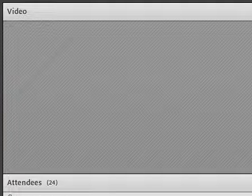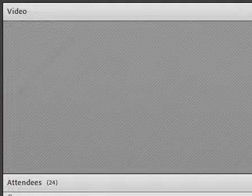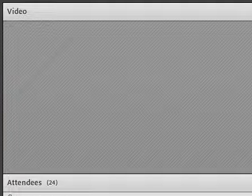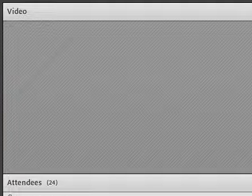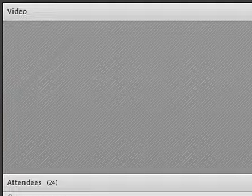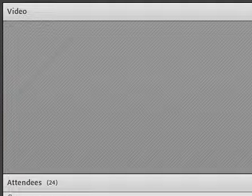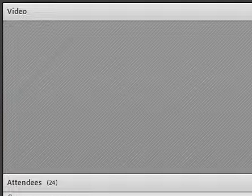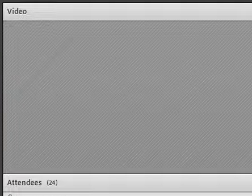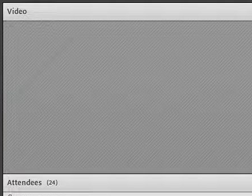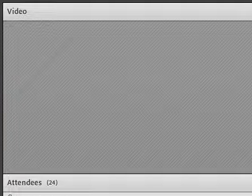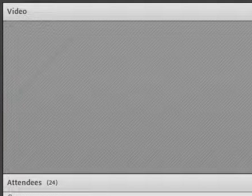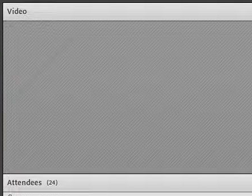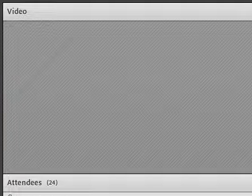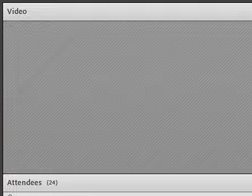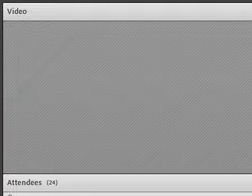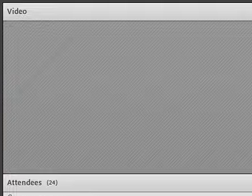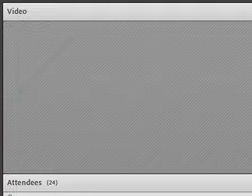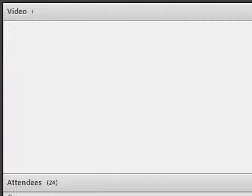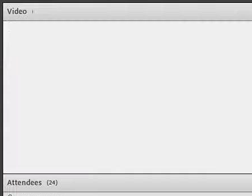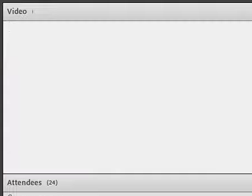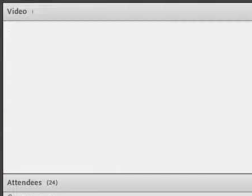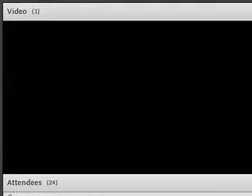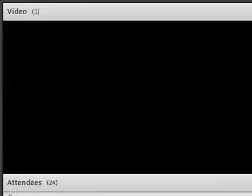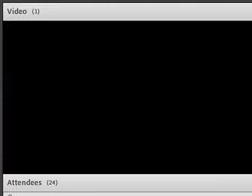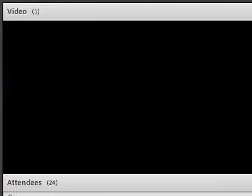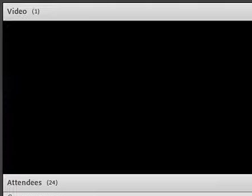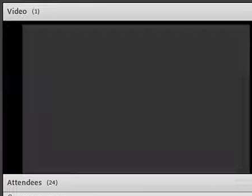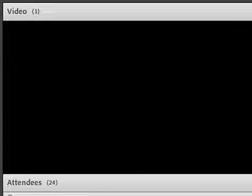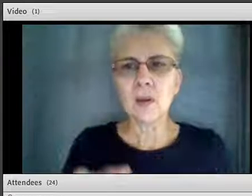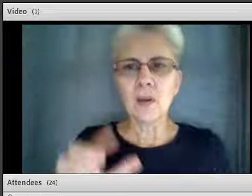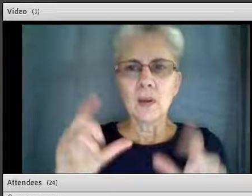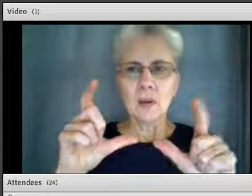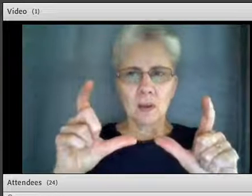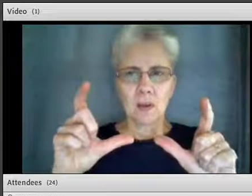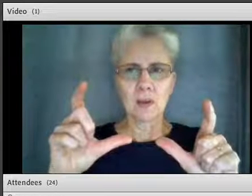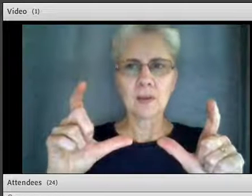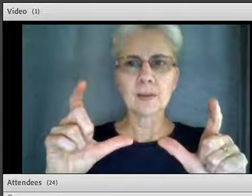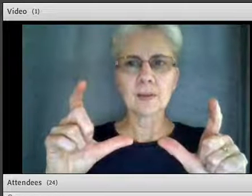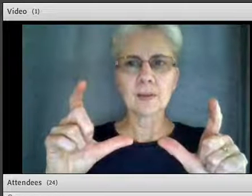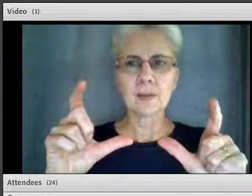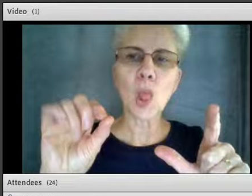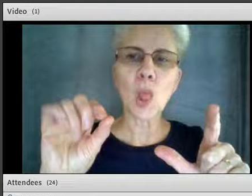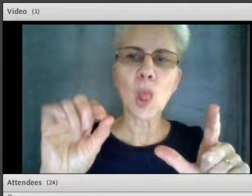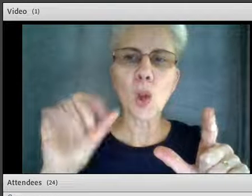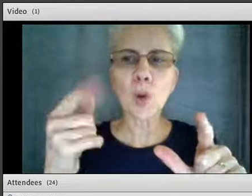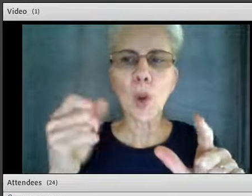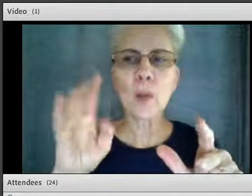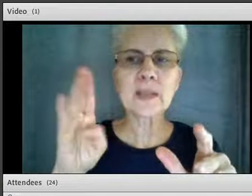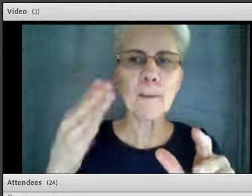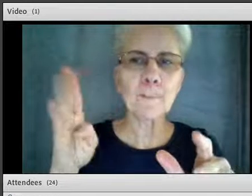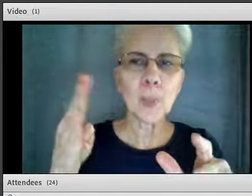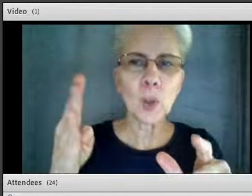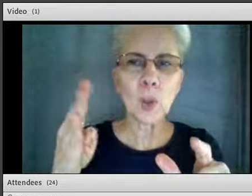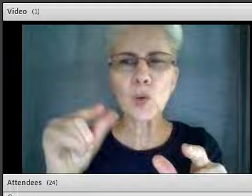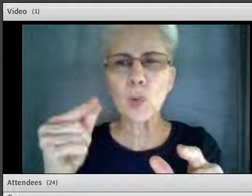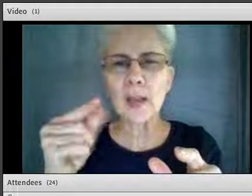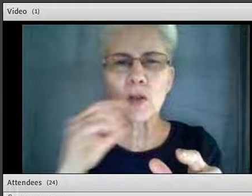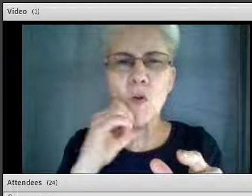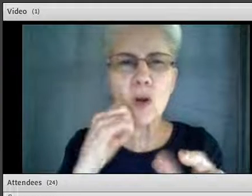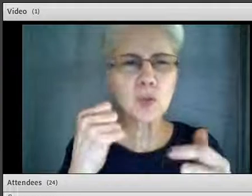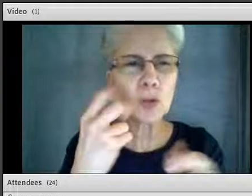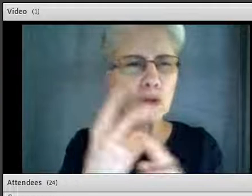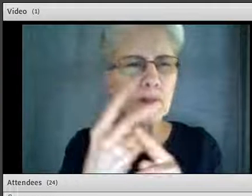a blue, or your logo has some green and orange in it, and you want to figure out what are the other colors that will go in there, that's